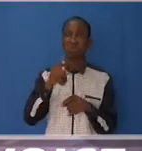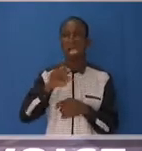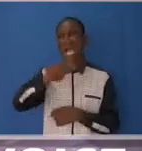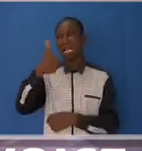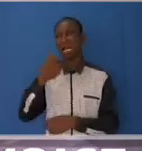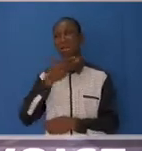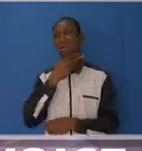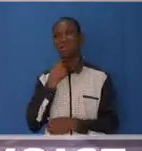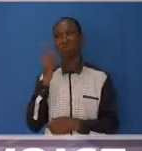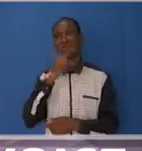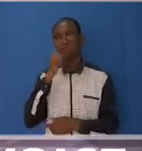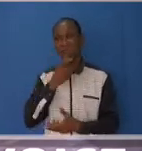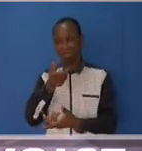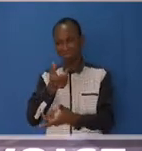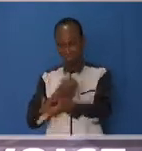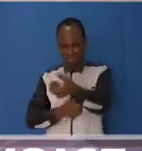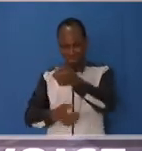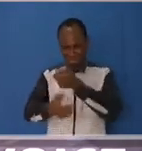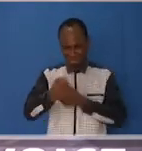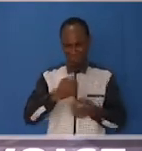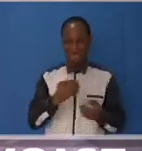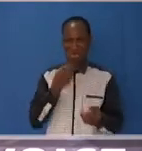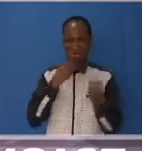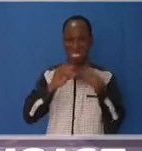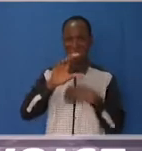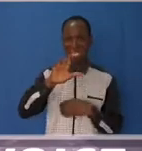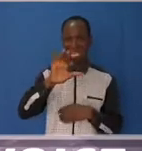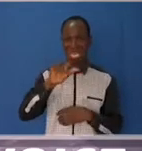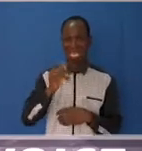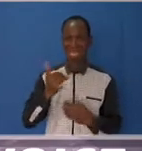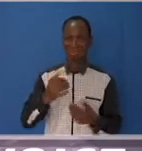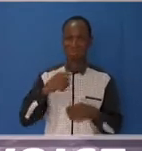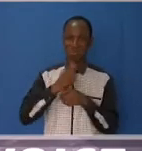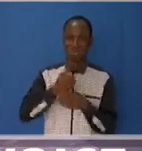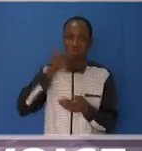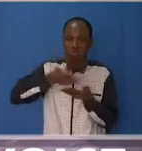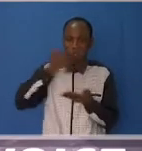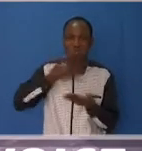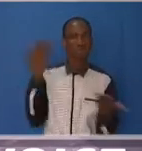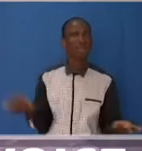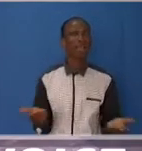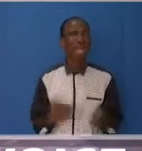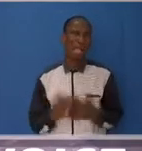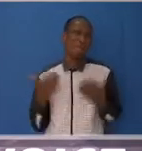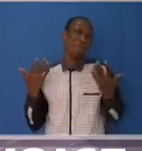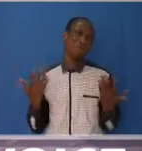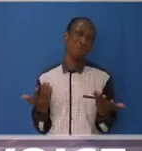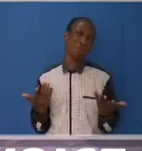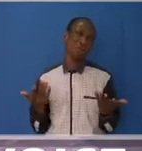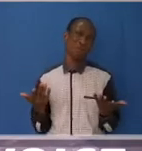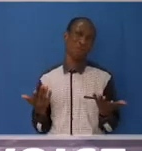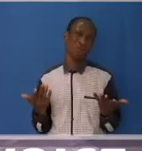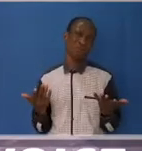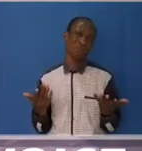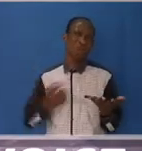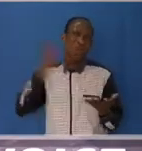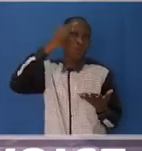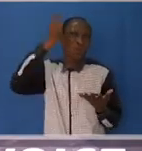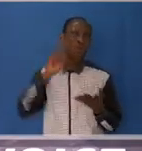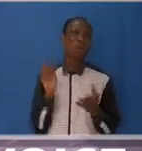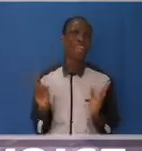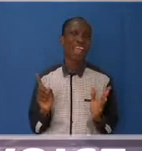wetchy. Codigi dotier, the goom crying for yemu. Ah, ut me who say, I dream papa beer near